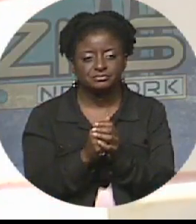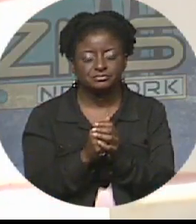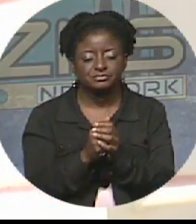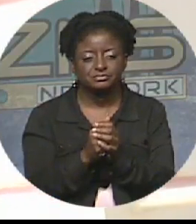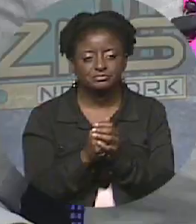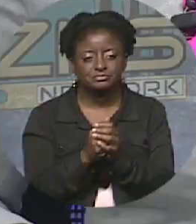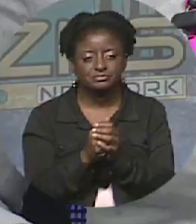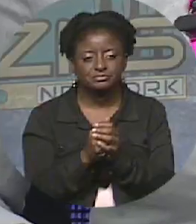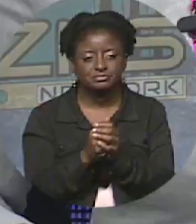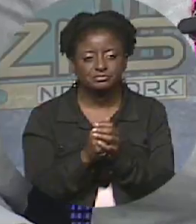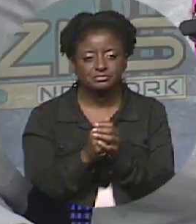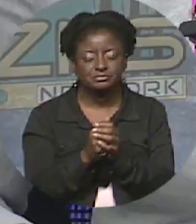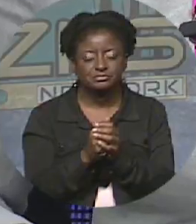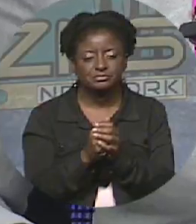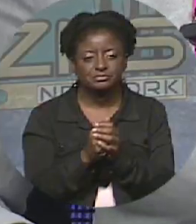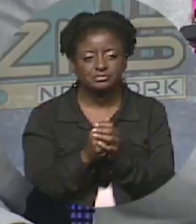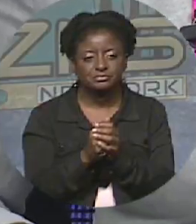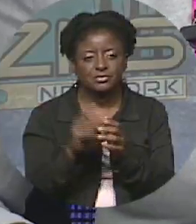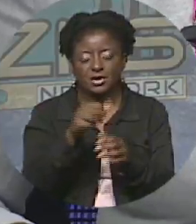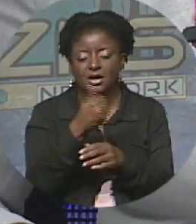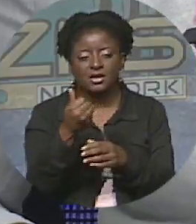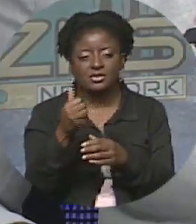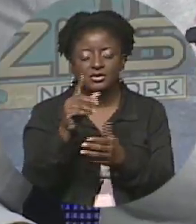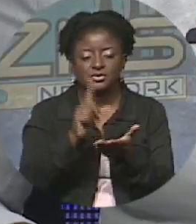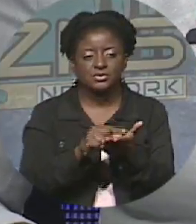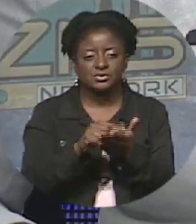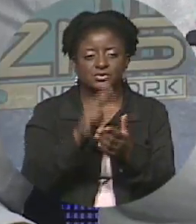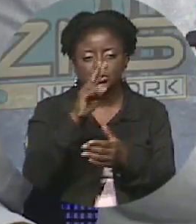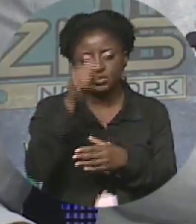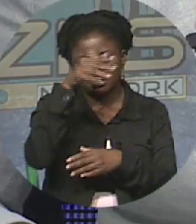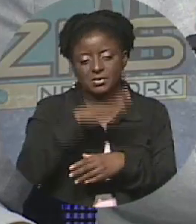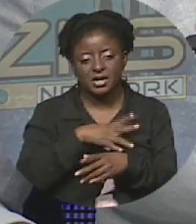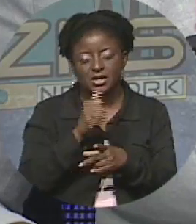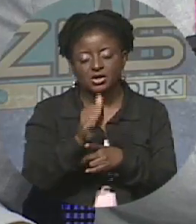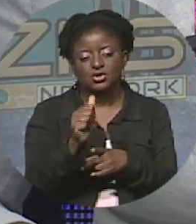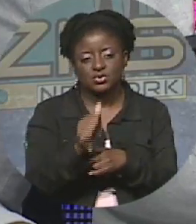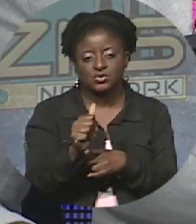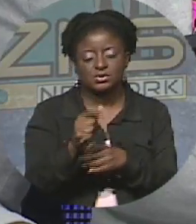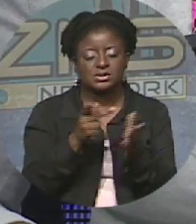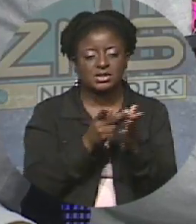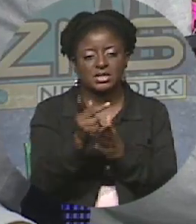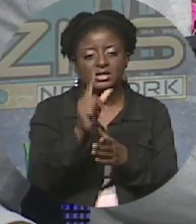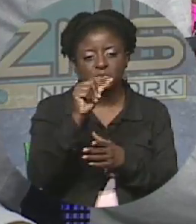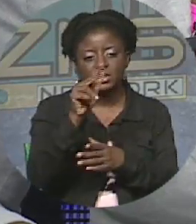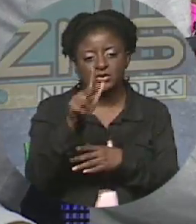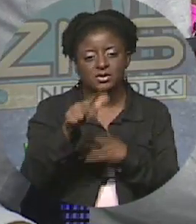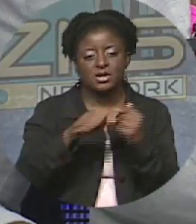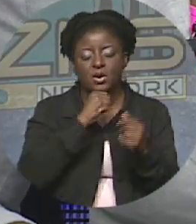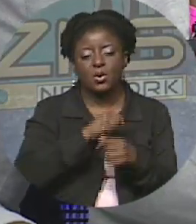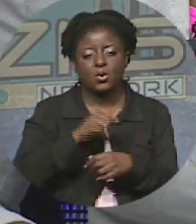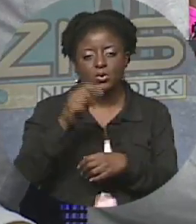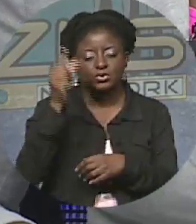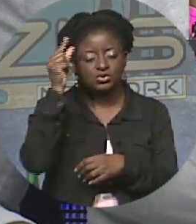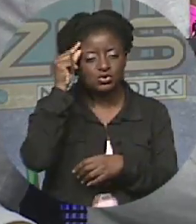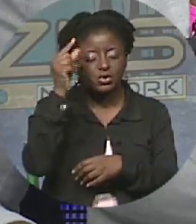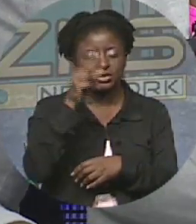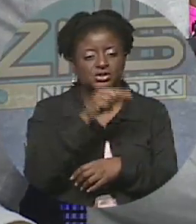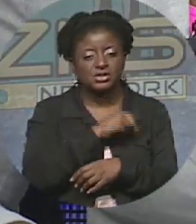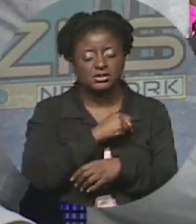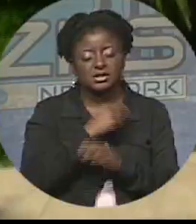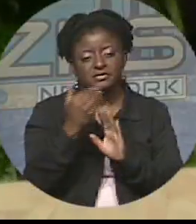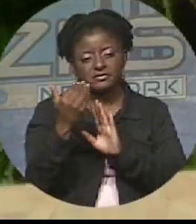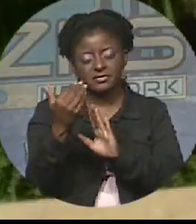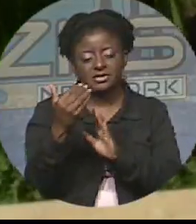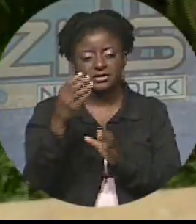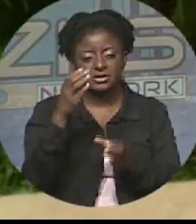Network News. Thank you, Fern. In other court news, two men accused of killing 23-year-old George Nixon facing a magistrate